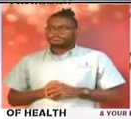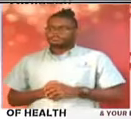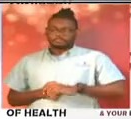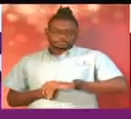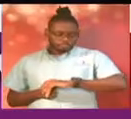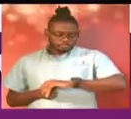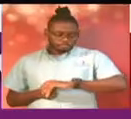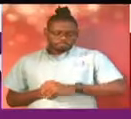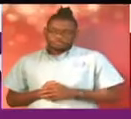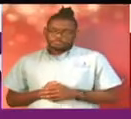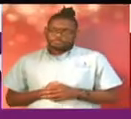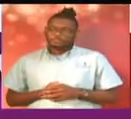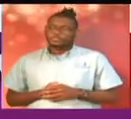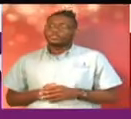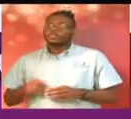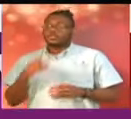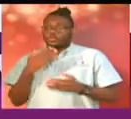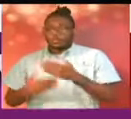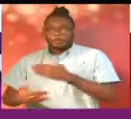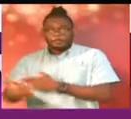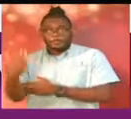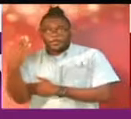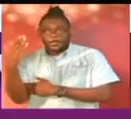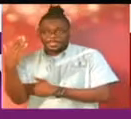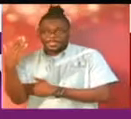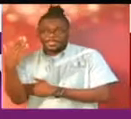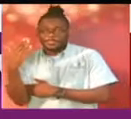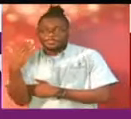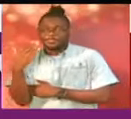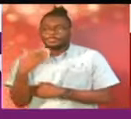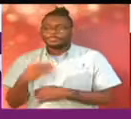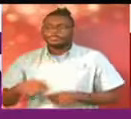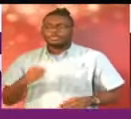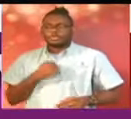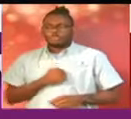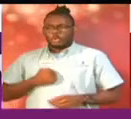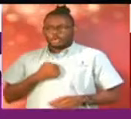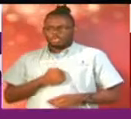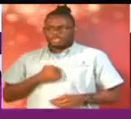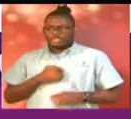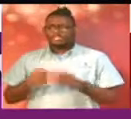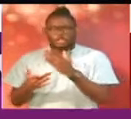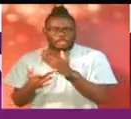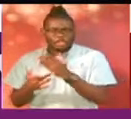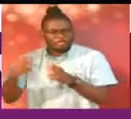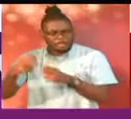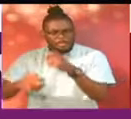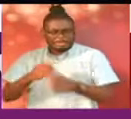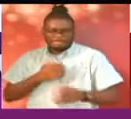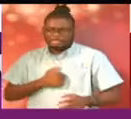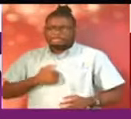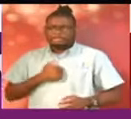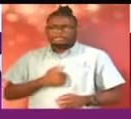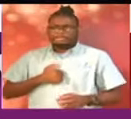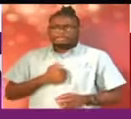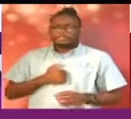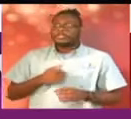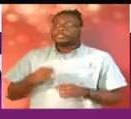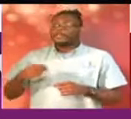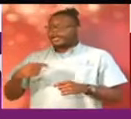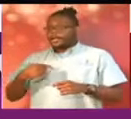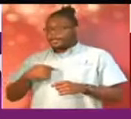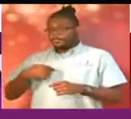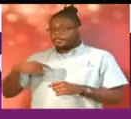Good morning, Kim Boudreau from the Express. So sorry about that glitch just now. Dr. Hines, I'm going to ask you to revisit the Pfizer